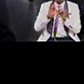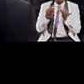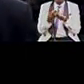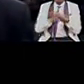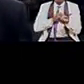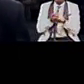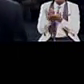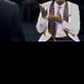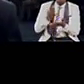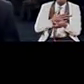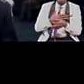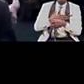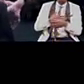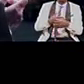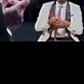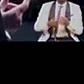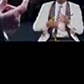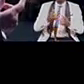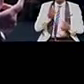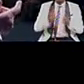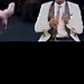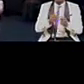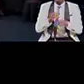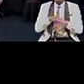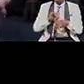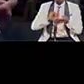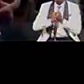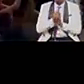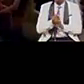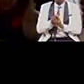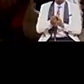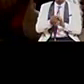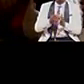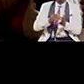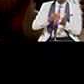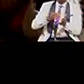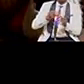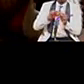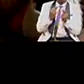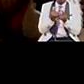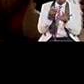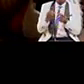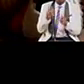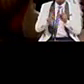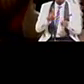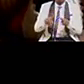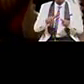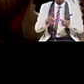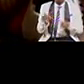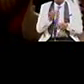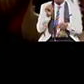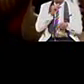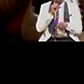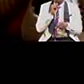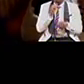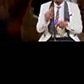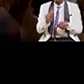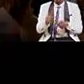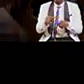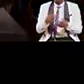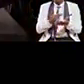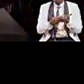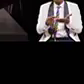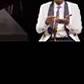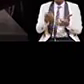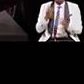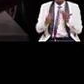skill on those groups of people, but they're never holy. And if Christ comes, they're not going to make it. And then you've